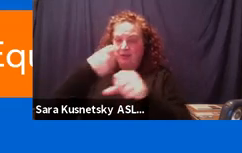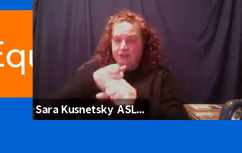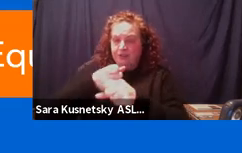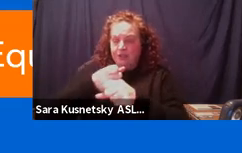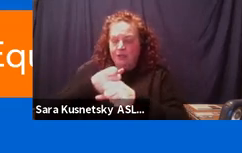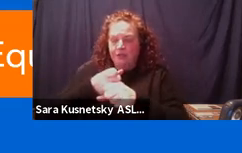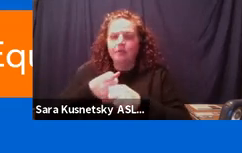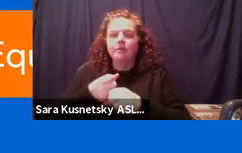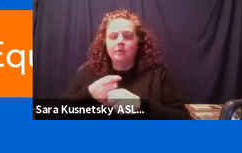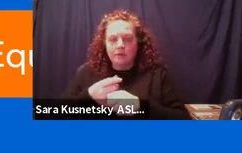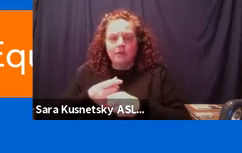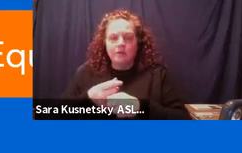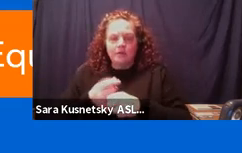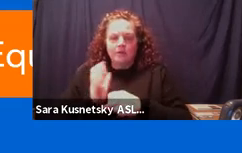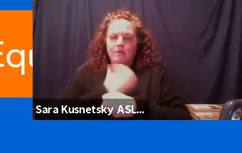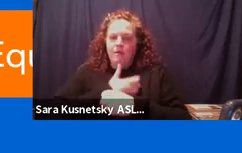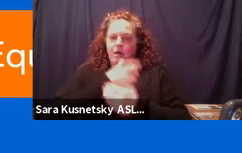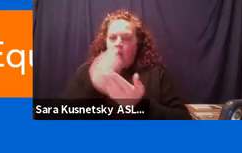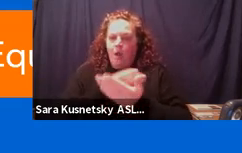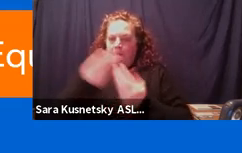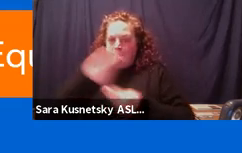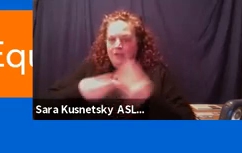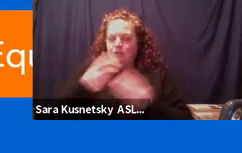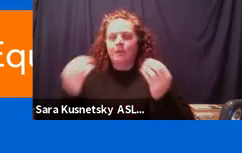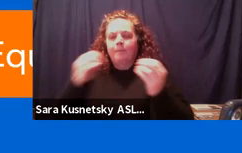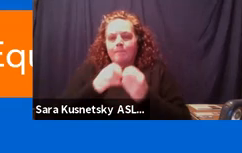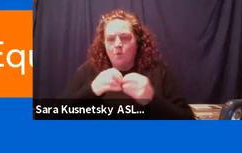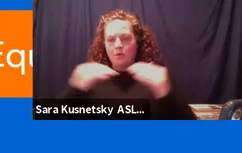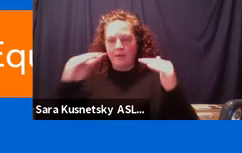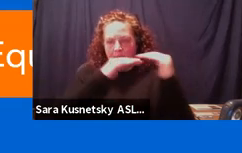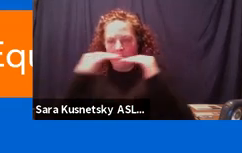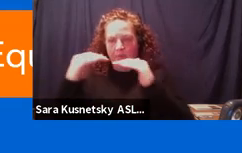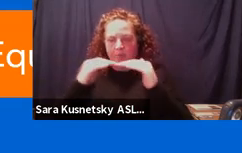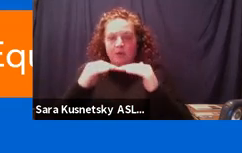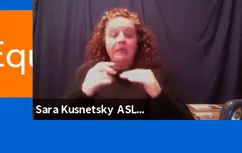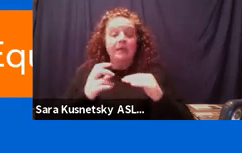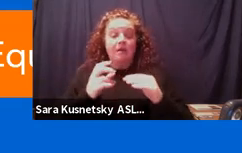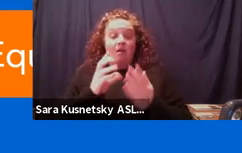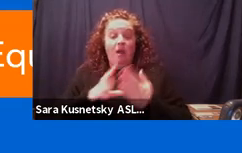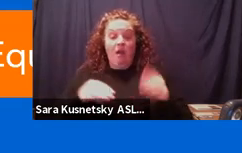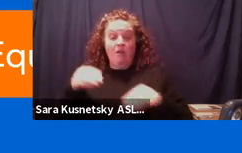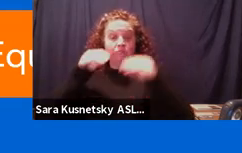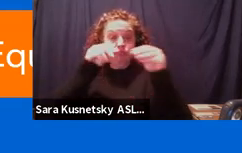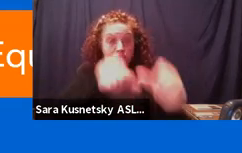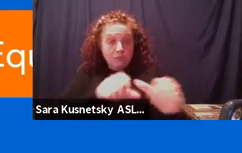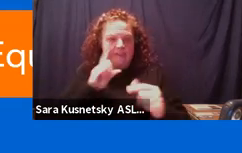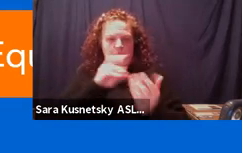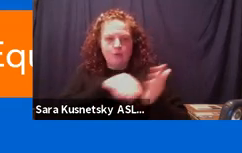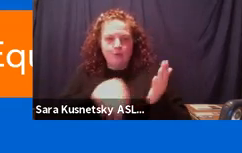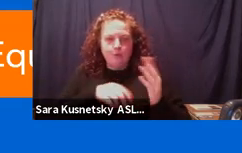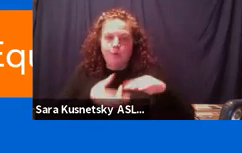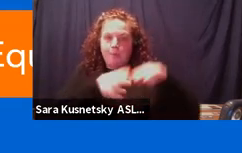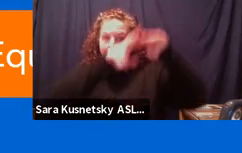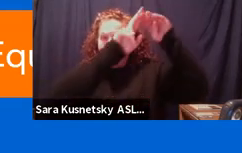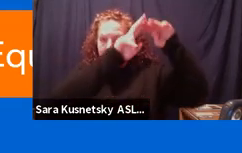year, makes our budget even more equitable. In addition to increasing the overall spending for students, we are